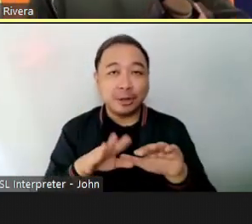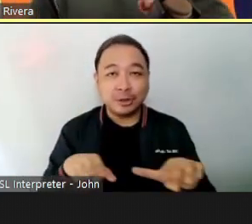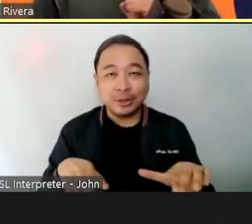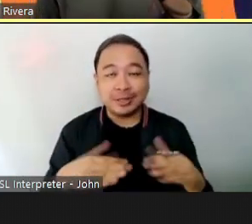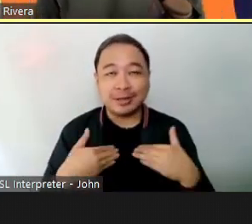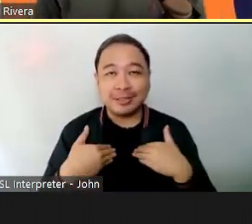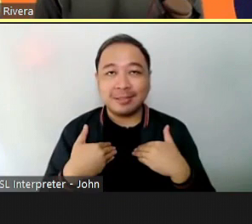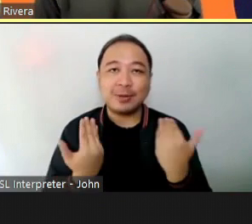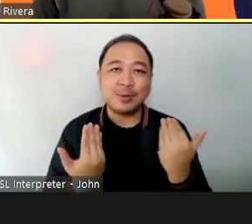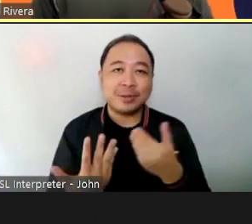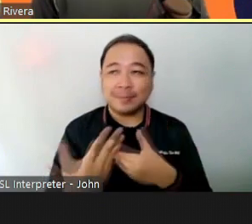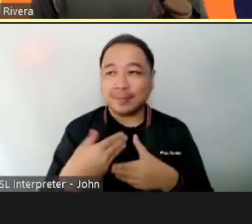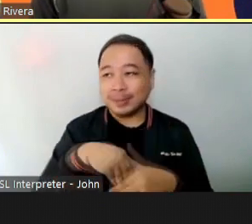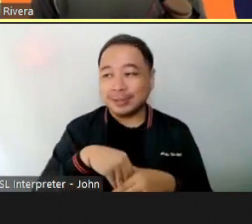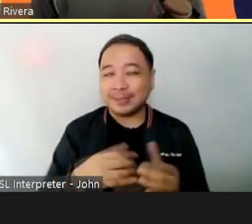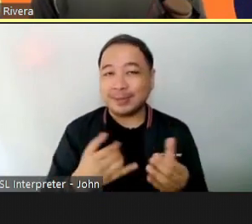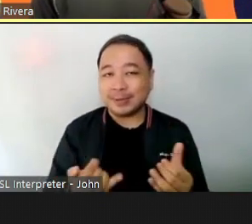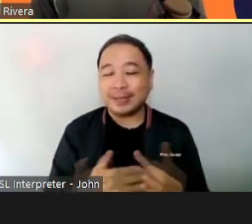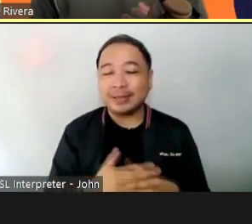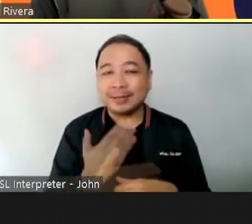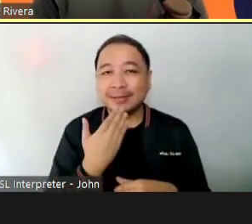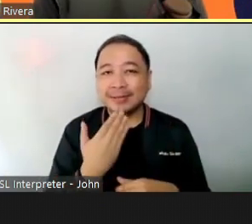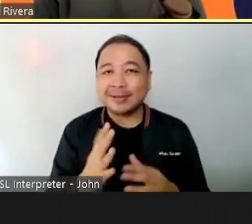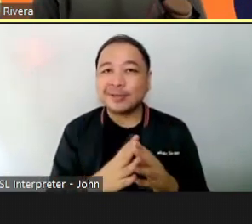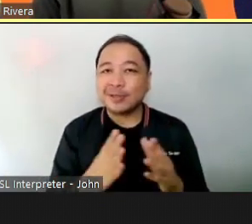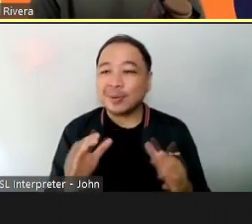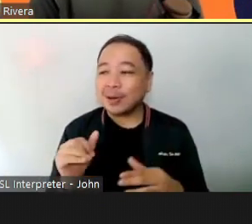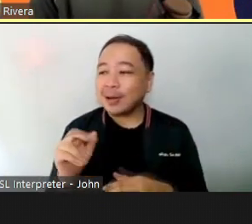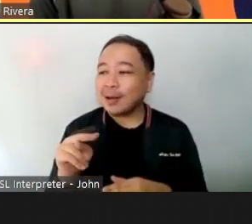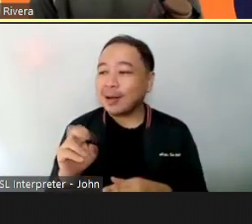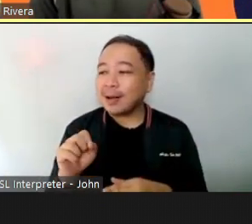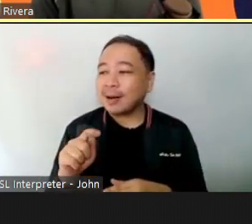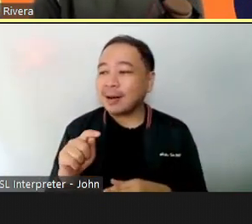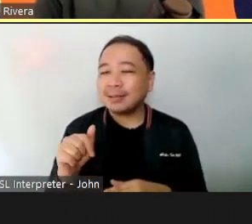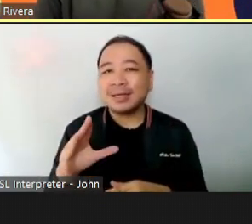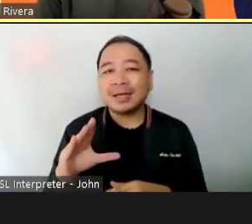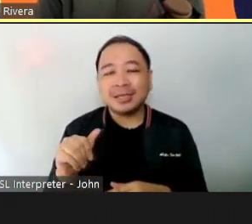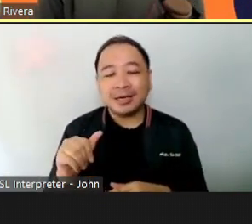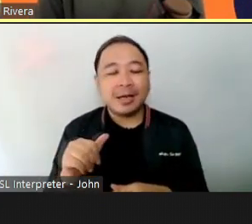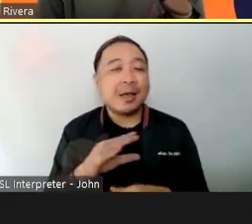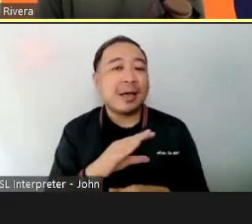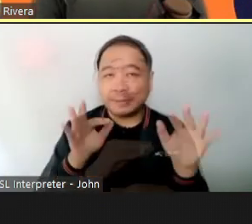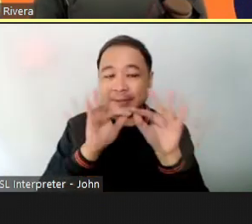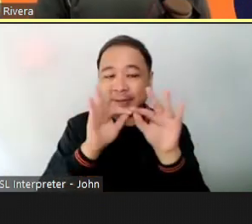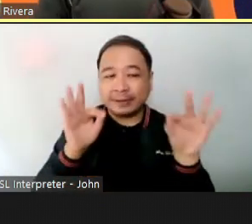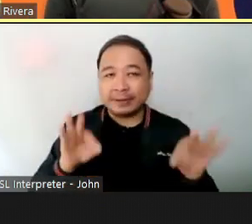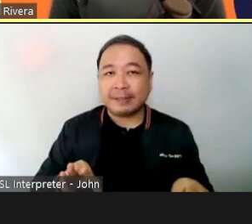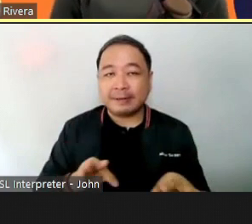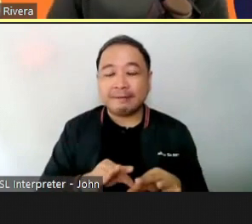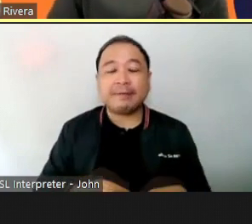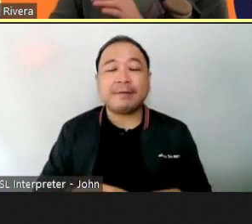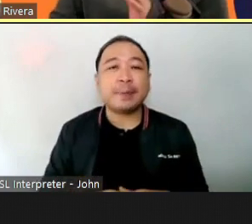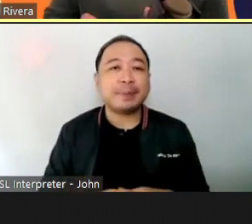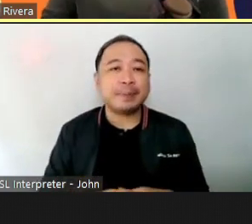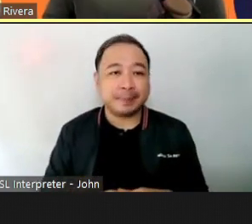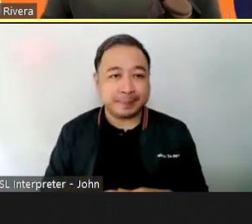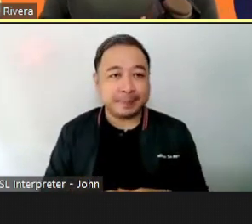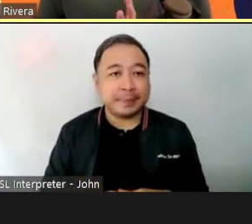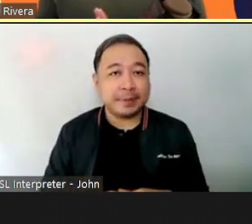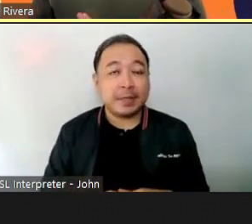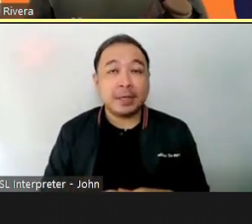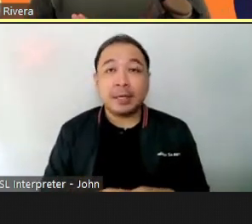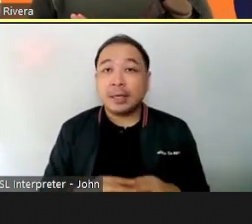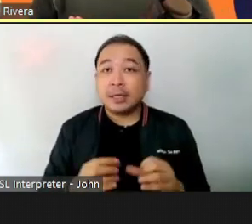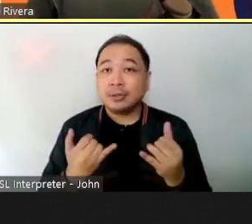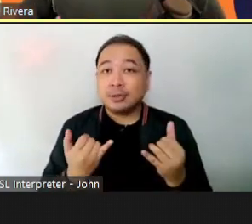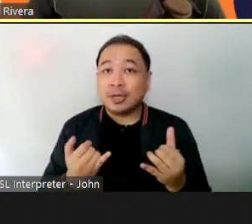youth participants. Thank you so much, Miss Anastasia and Miss Ann Curtis. All right, as you must